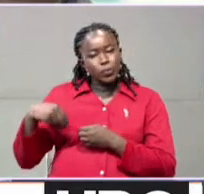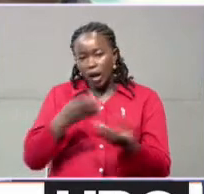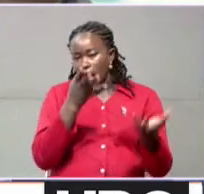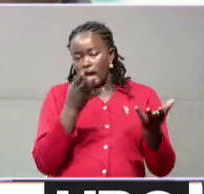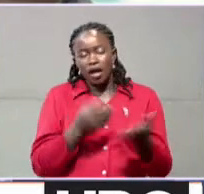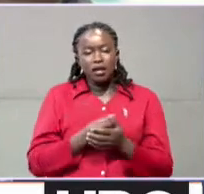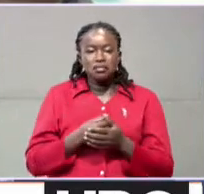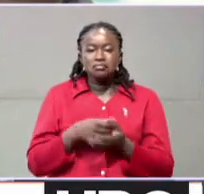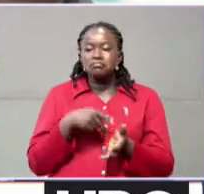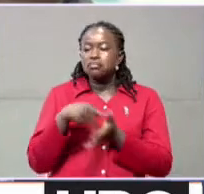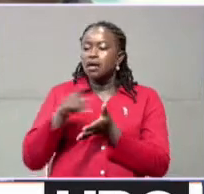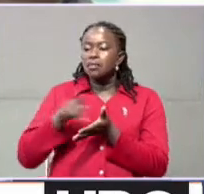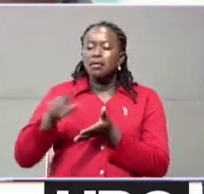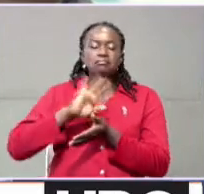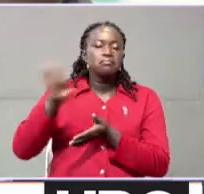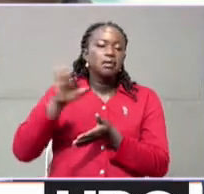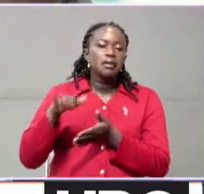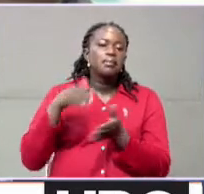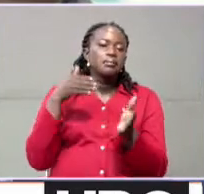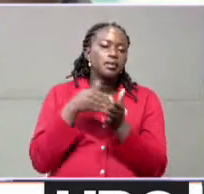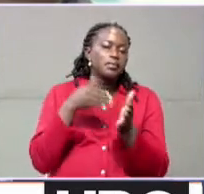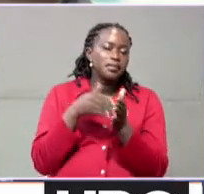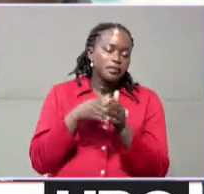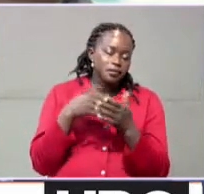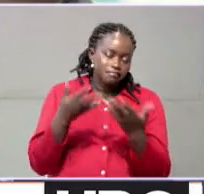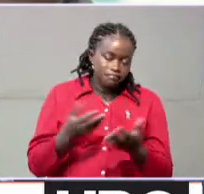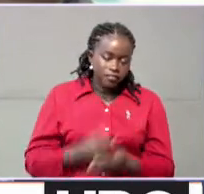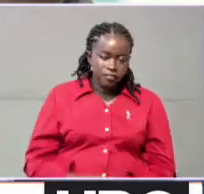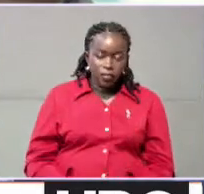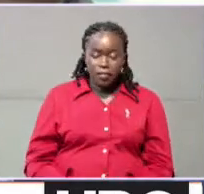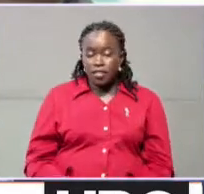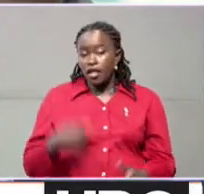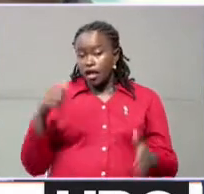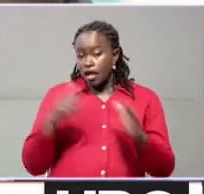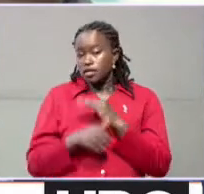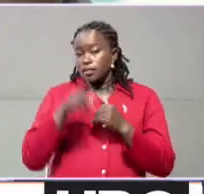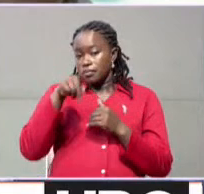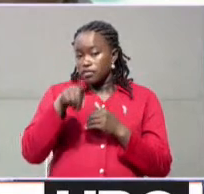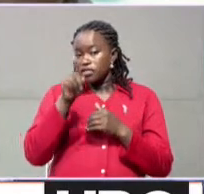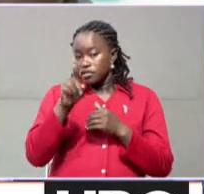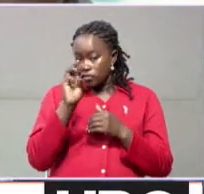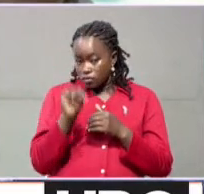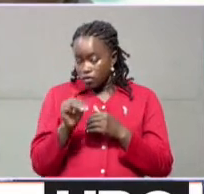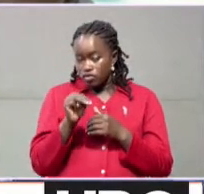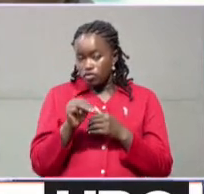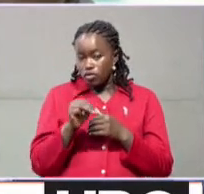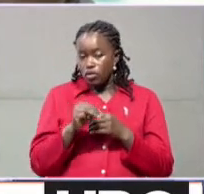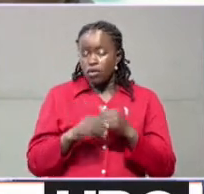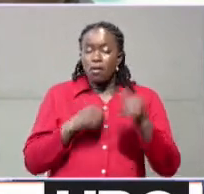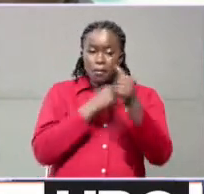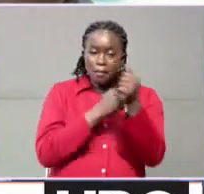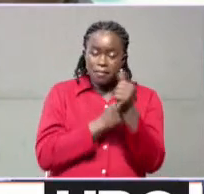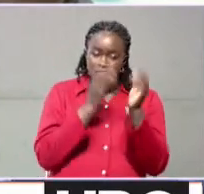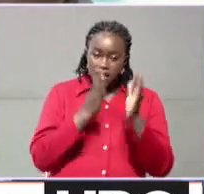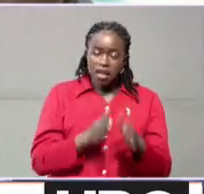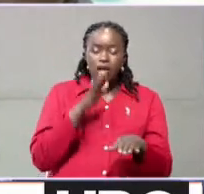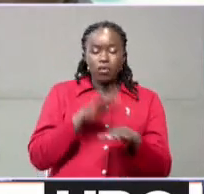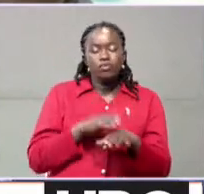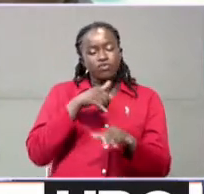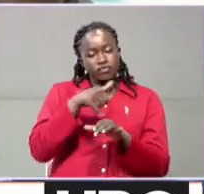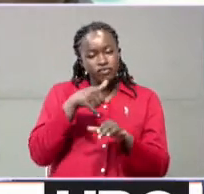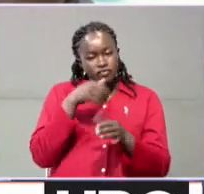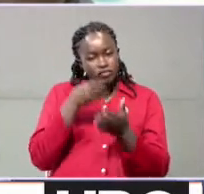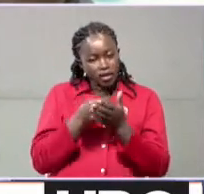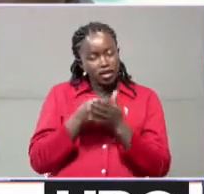impeded repayment and recovery under the policy development model pillar on financial inclusion government